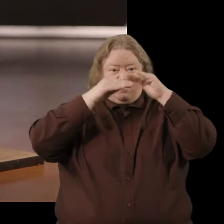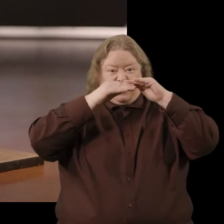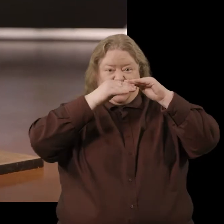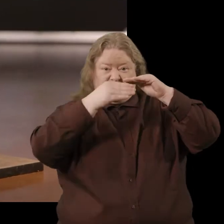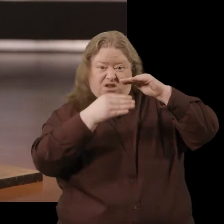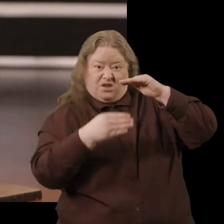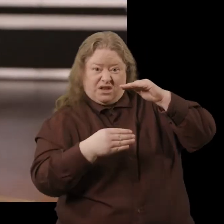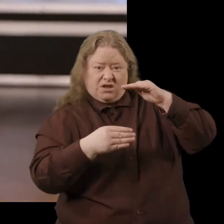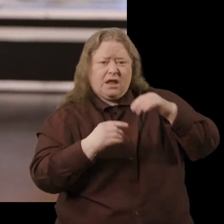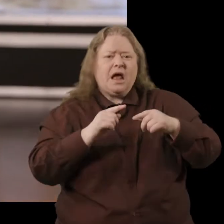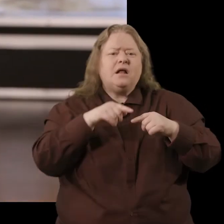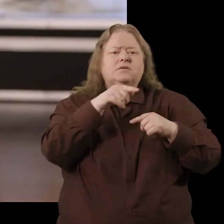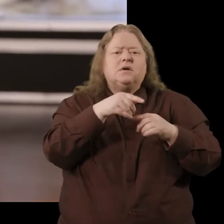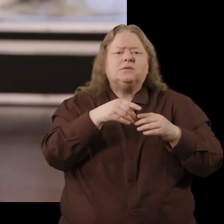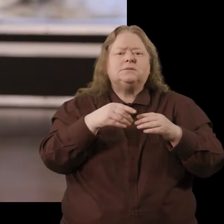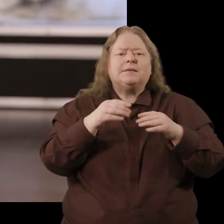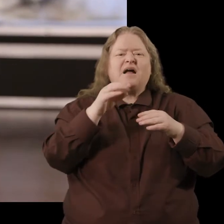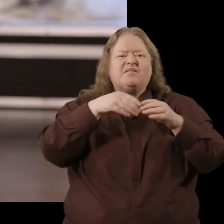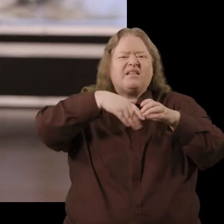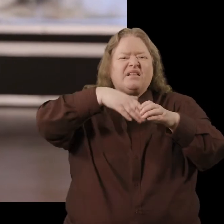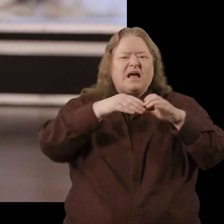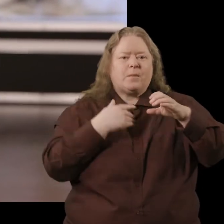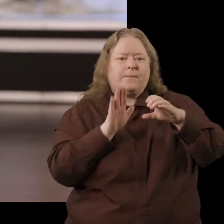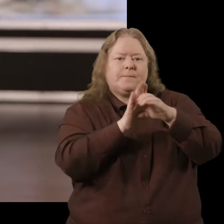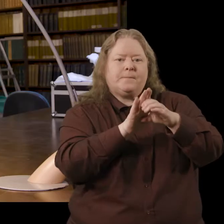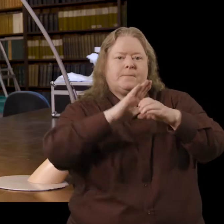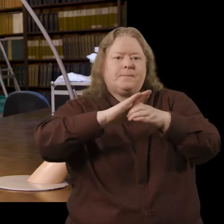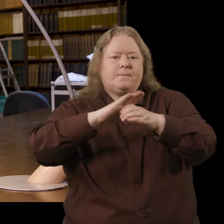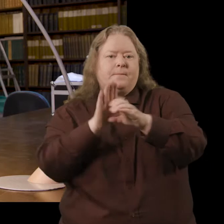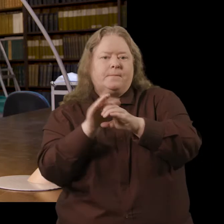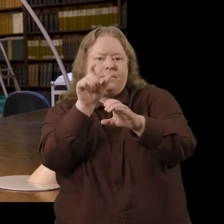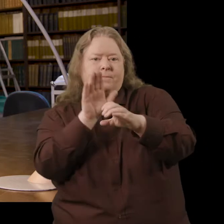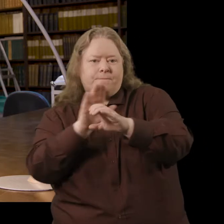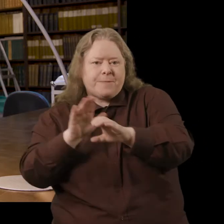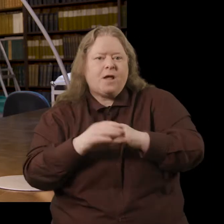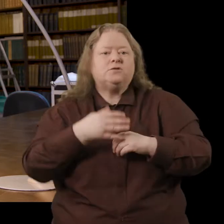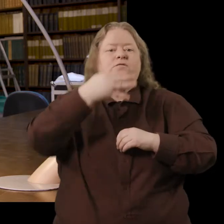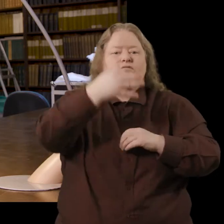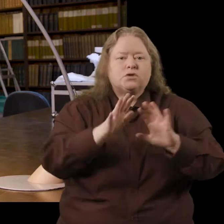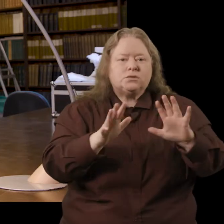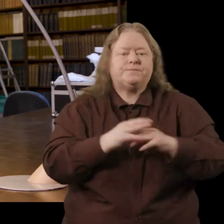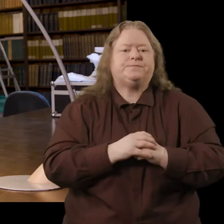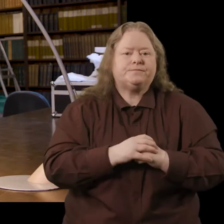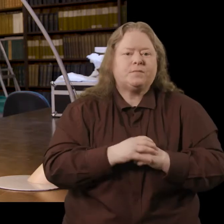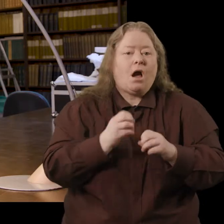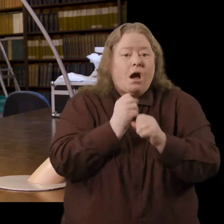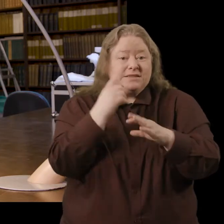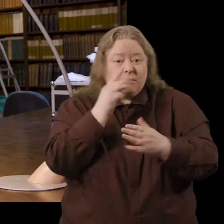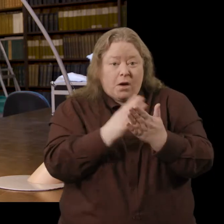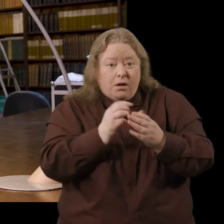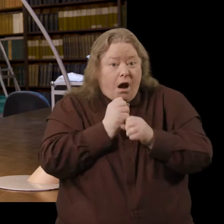from there to there, and just started bridging the gaps in between with the strips. In the front here, all of